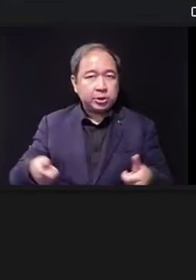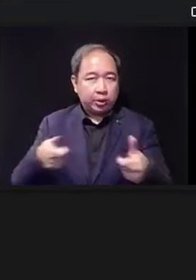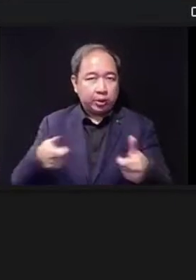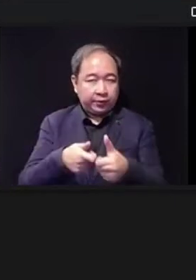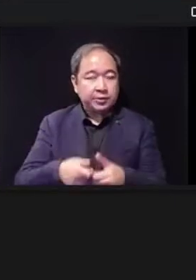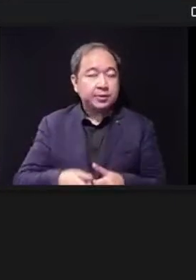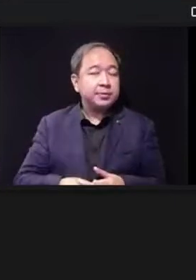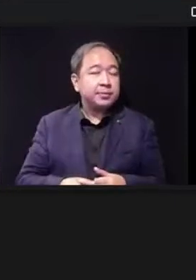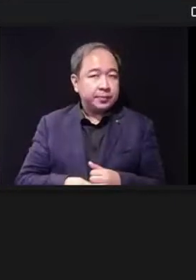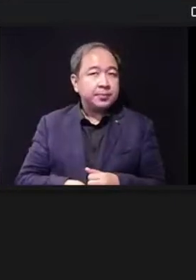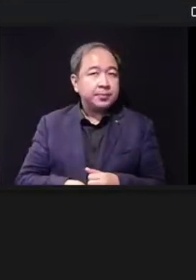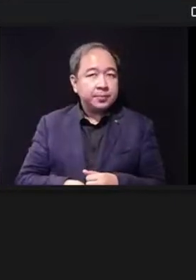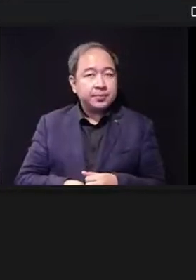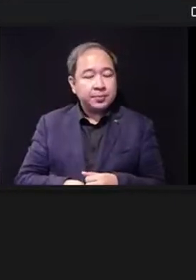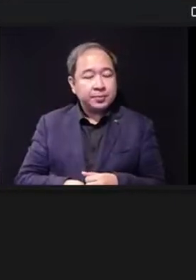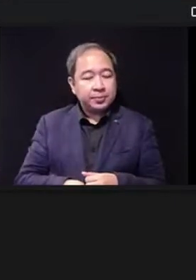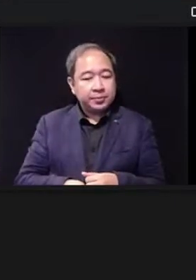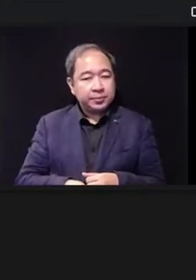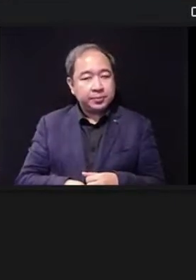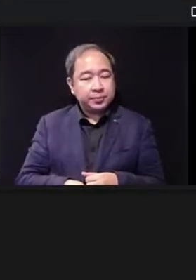today.